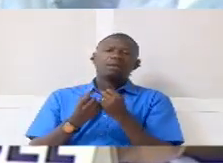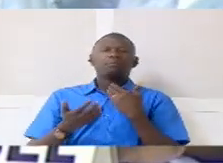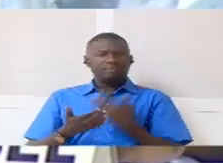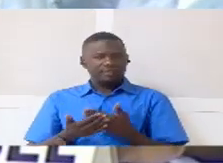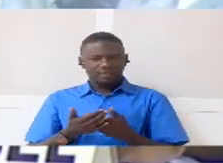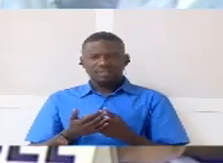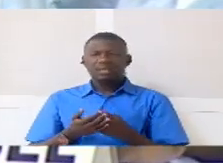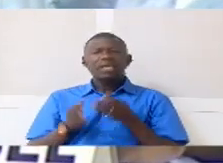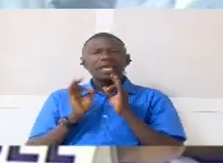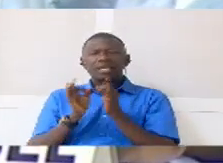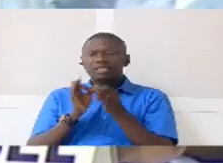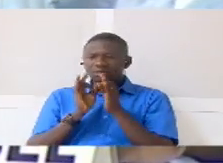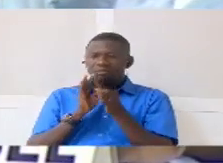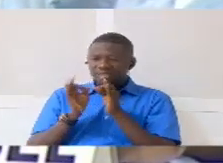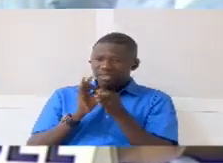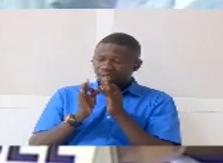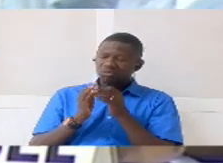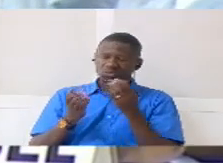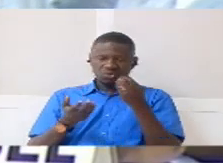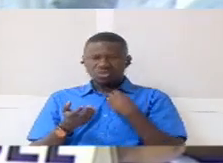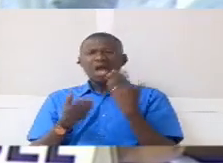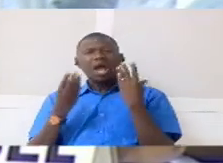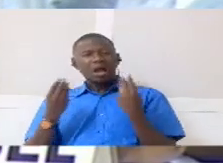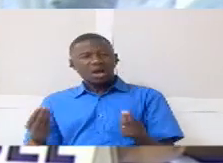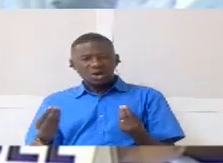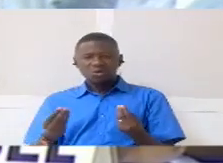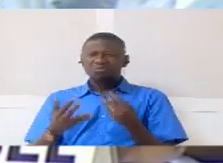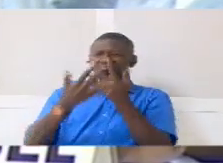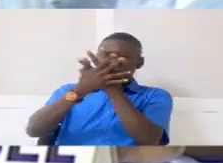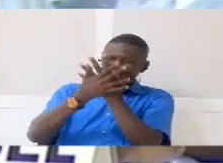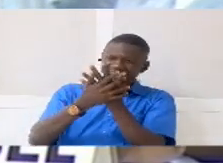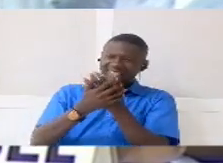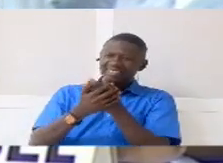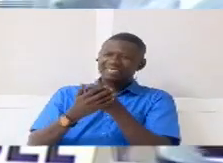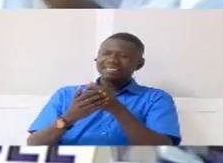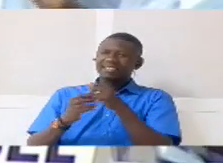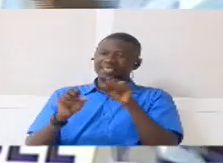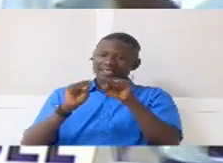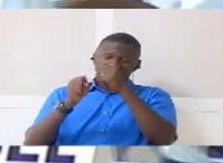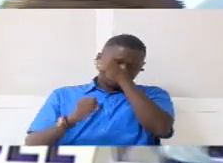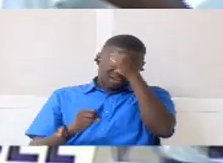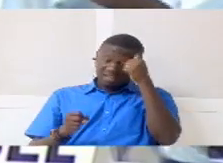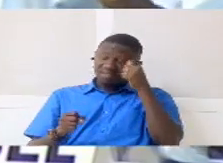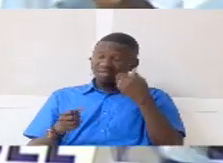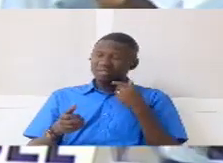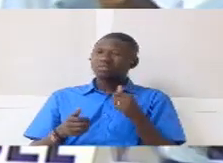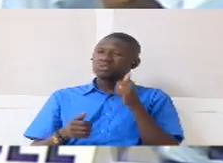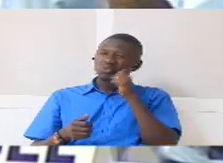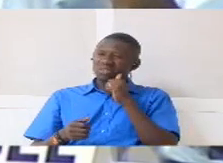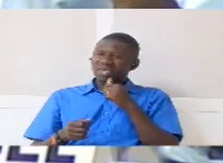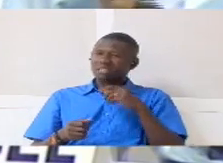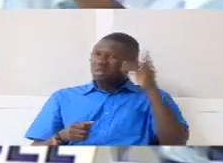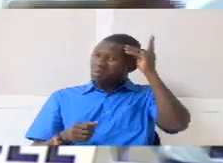prison service was used as a tool against political opponents? I know you've used the label